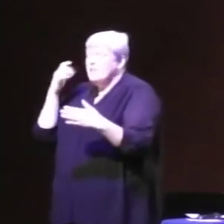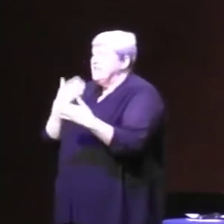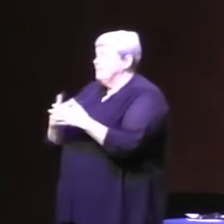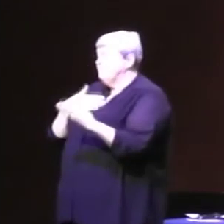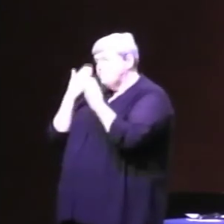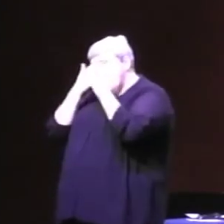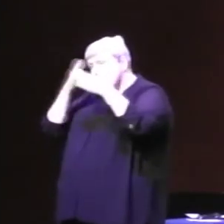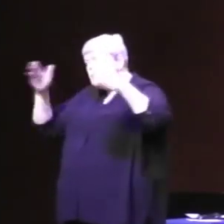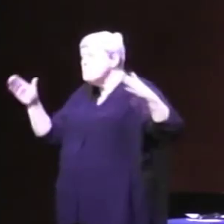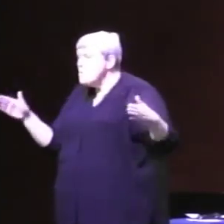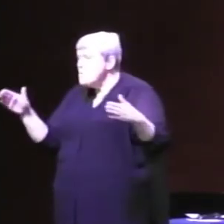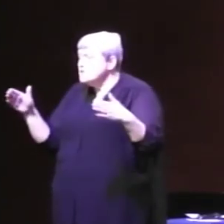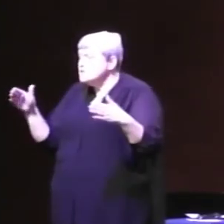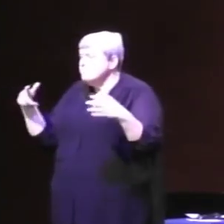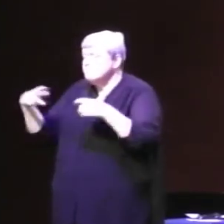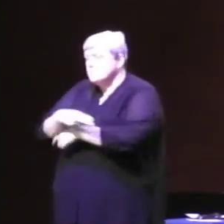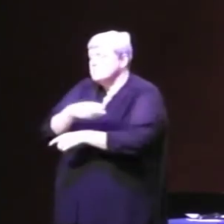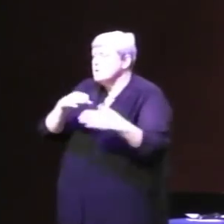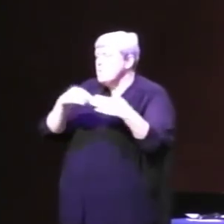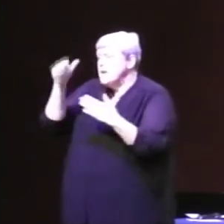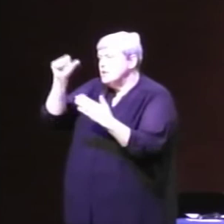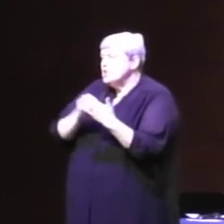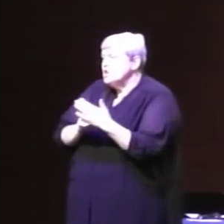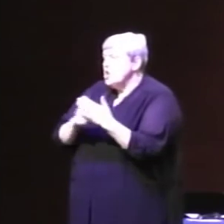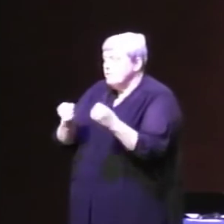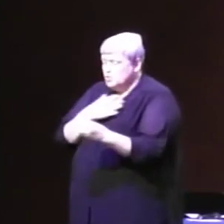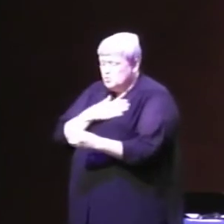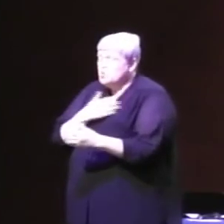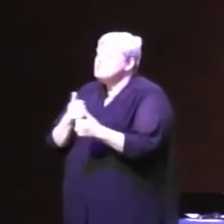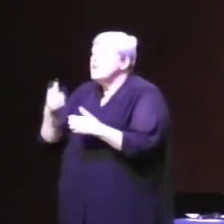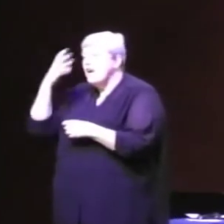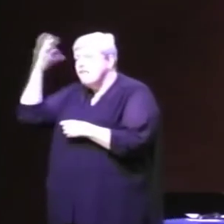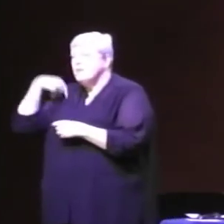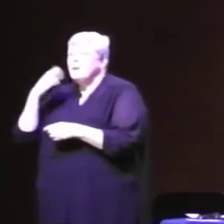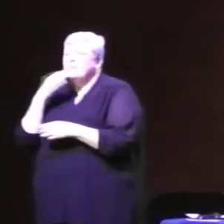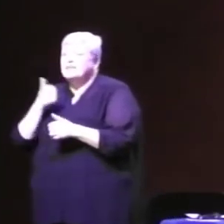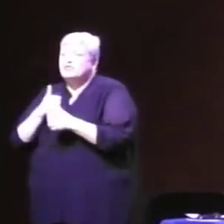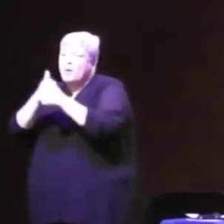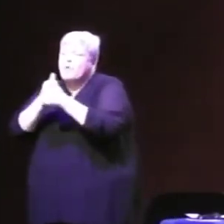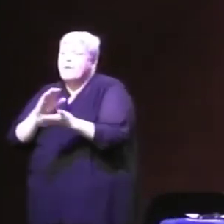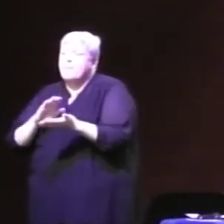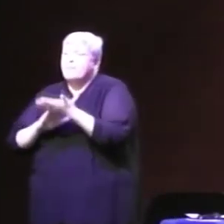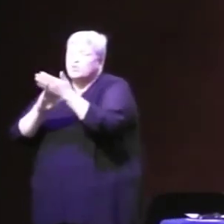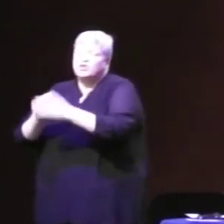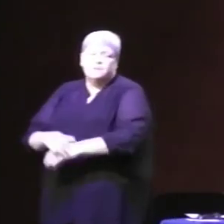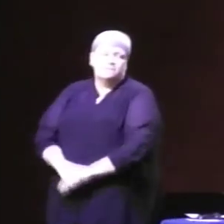blatant austerity-led agenda of this Tory government. Please support this motion.